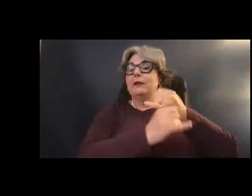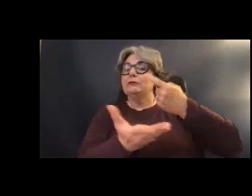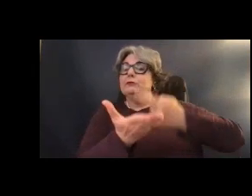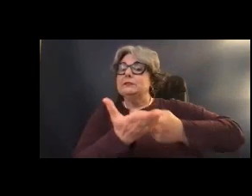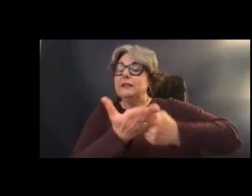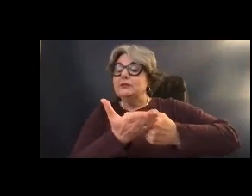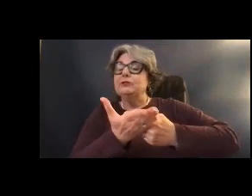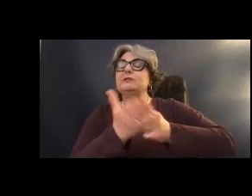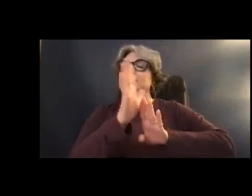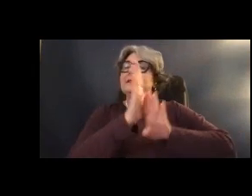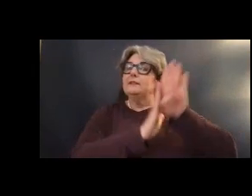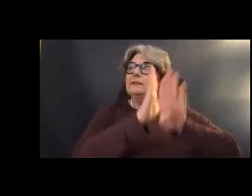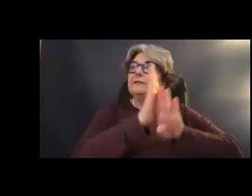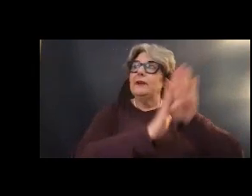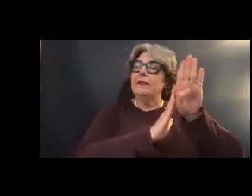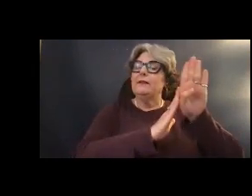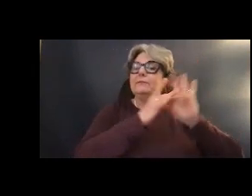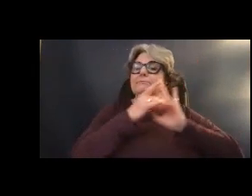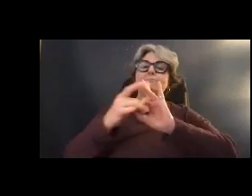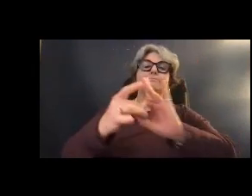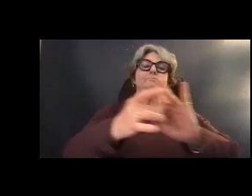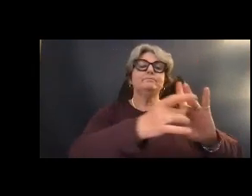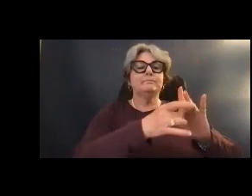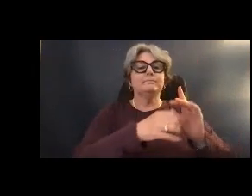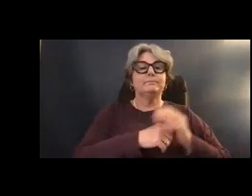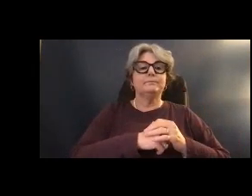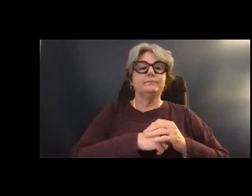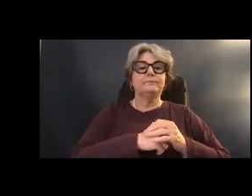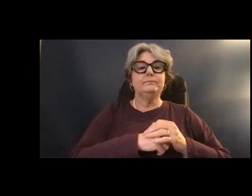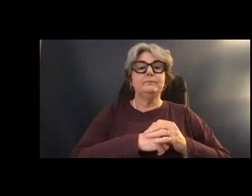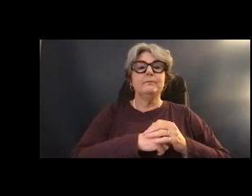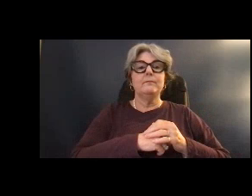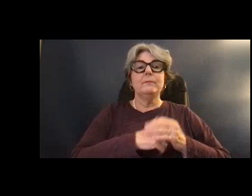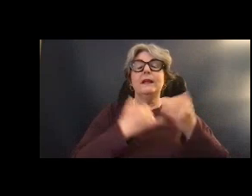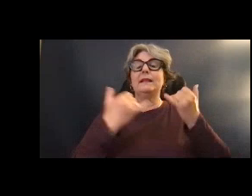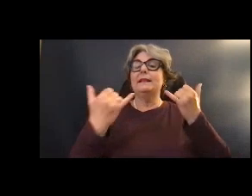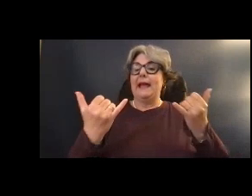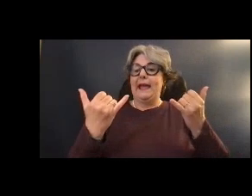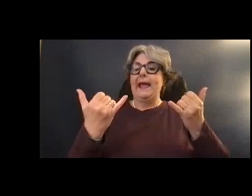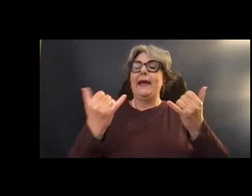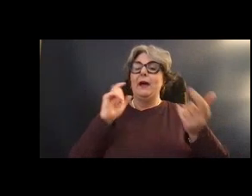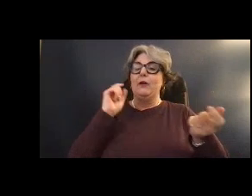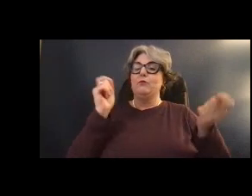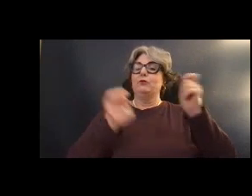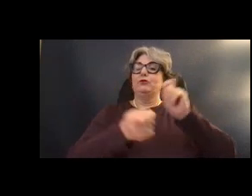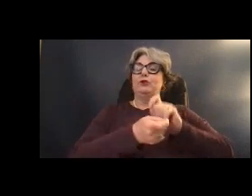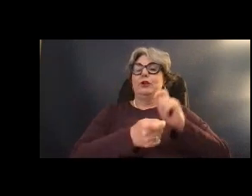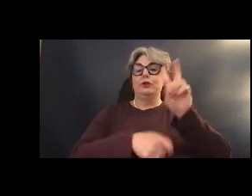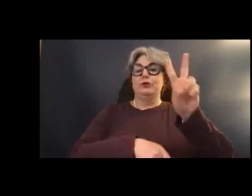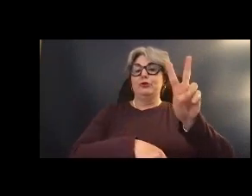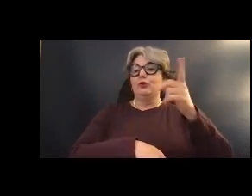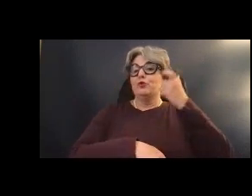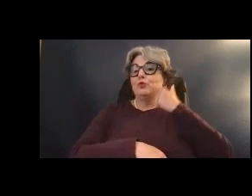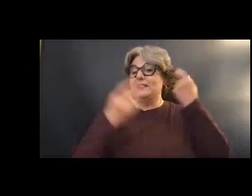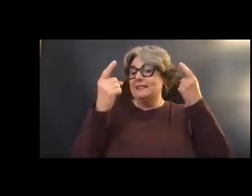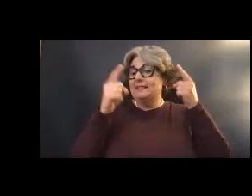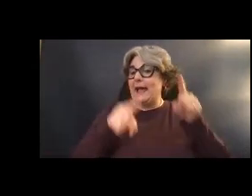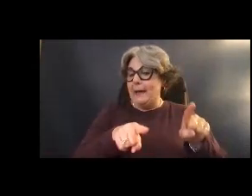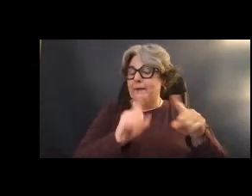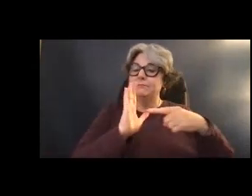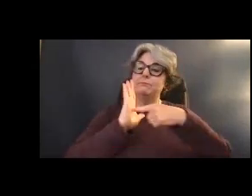and building collaborations. So I want to switch here and just two recent developments that